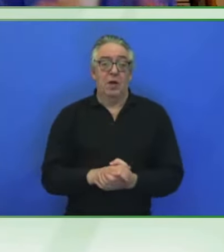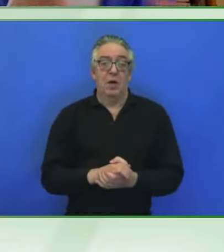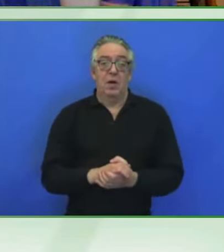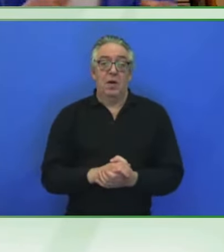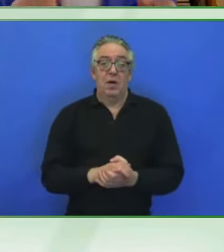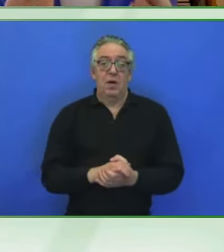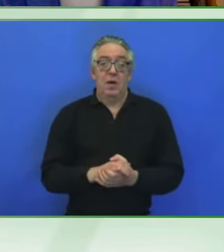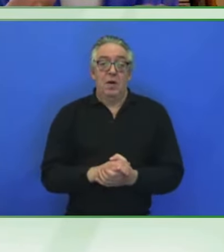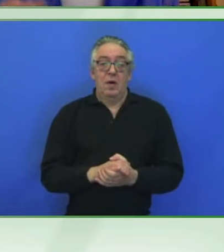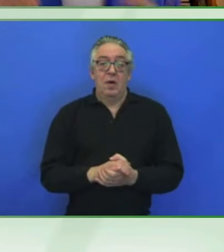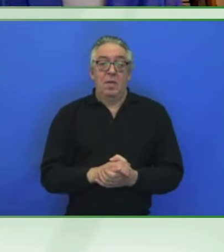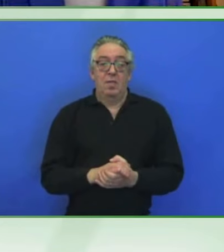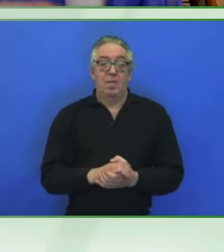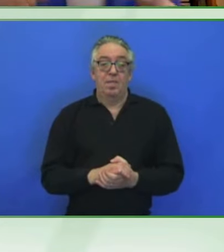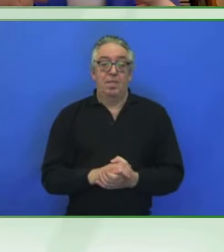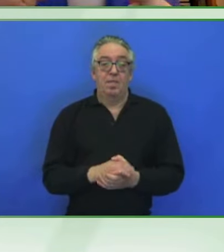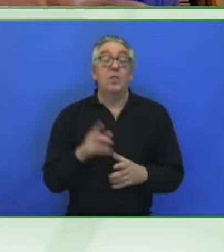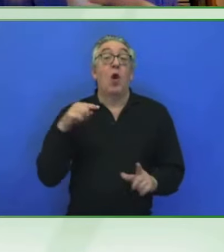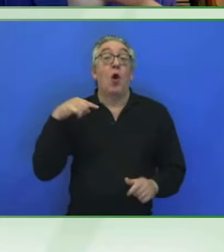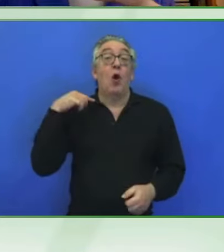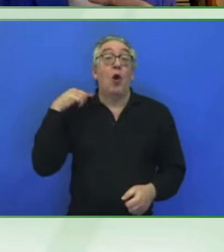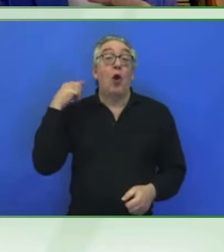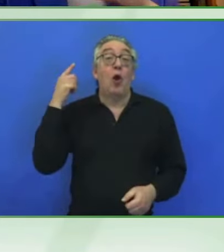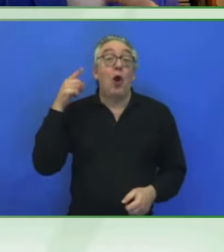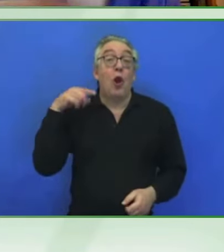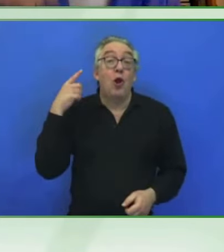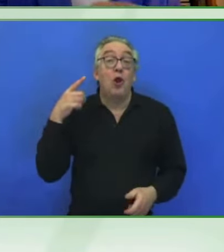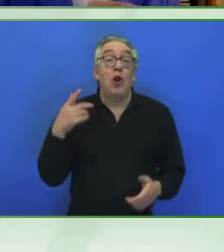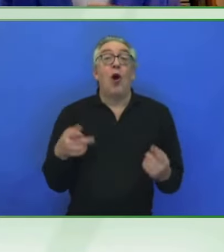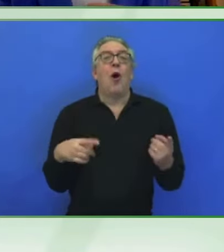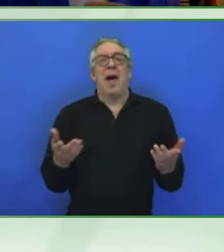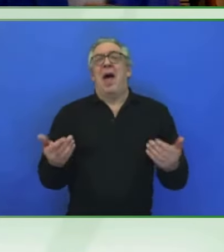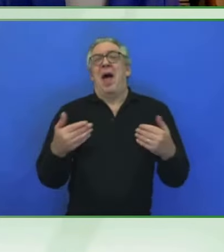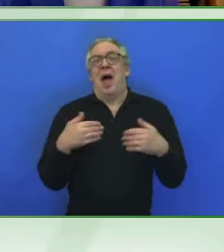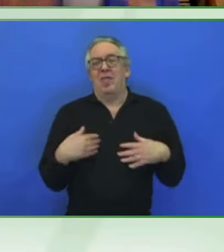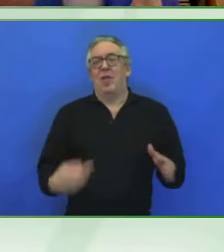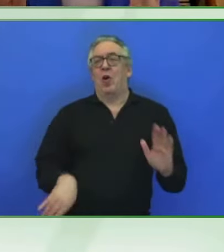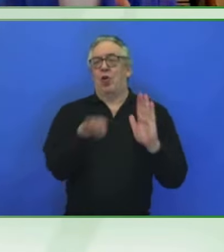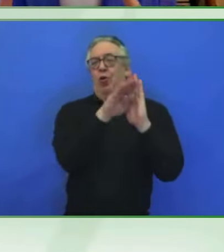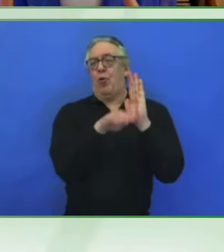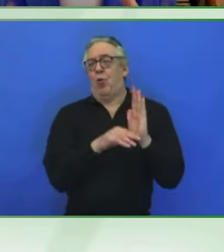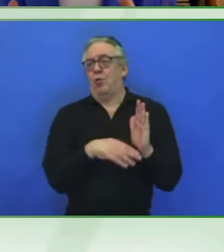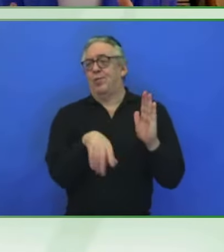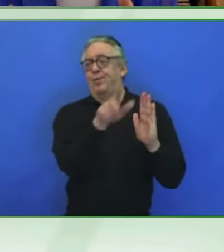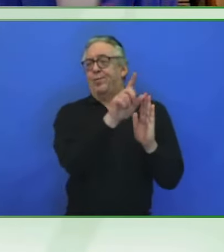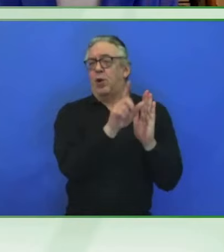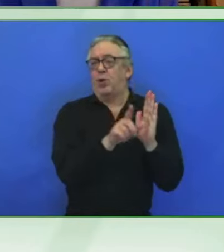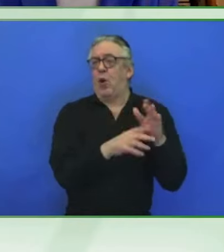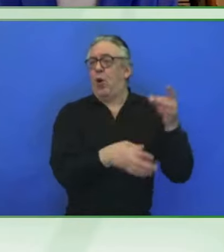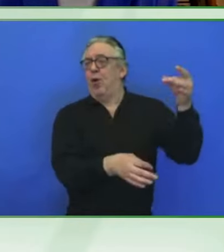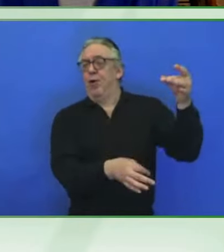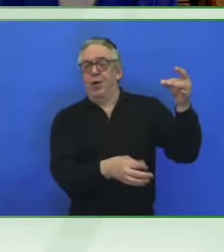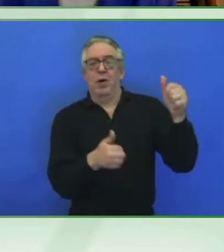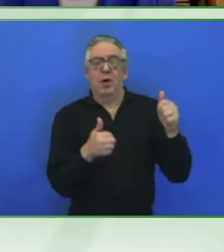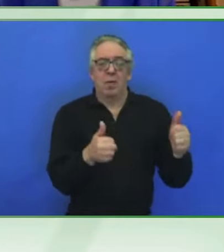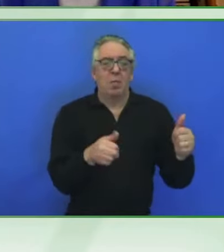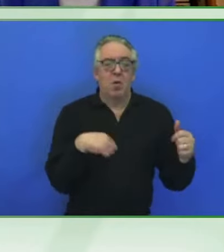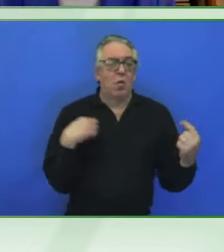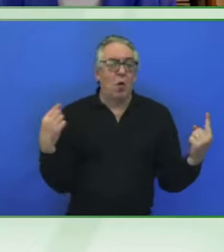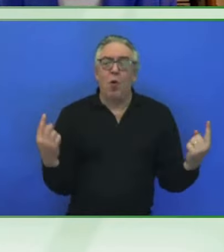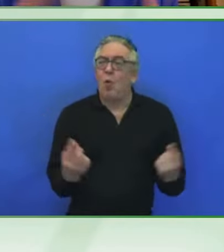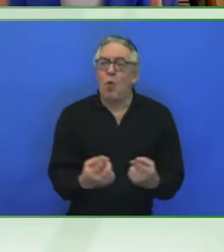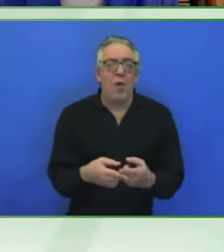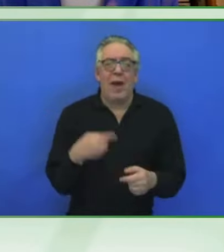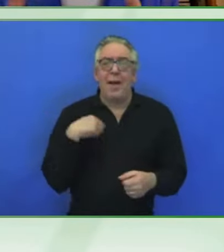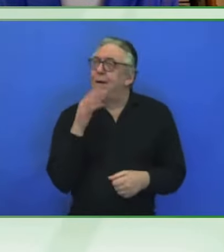legislation, but to think creatively about how things can work tomorrow and in the future. Because if you think about transport, you can be building things